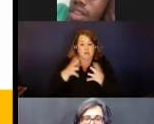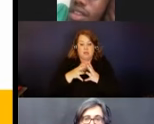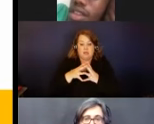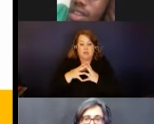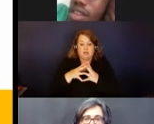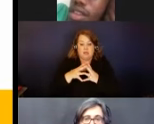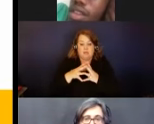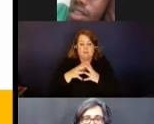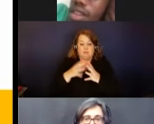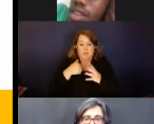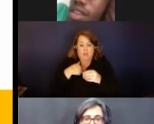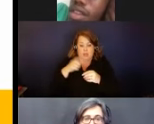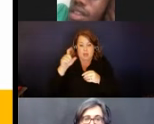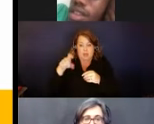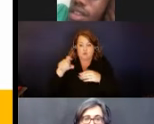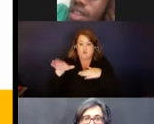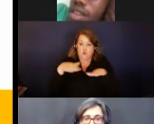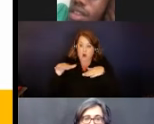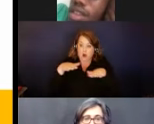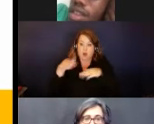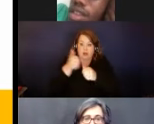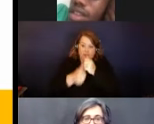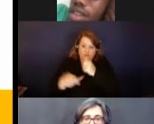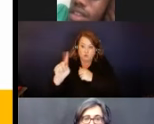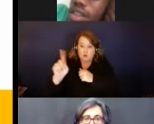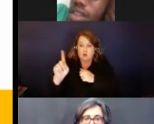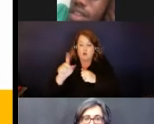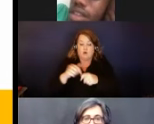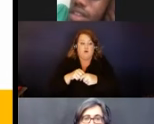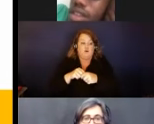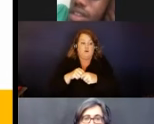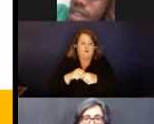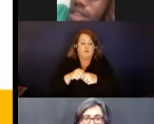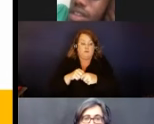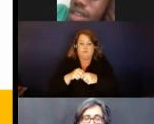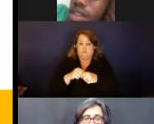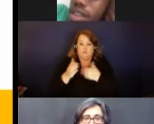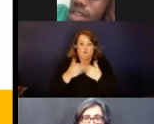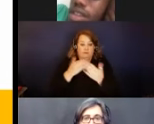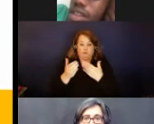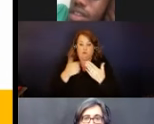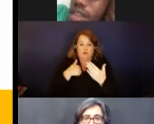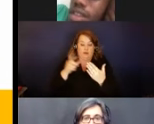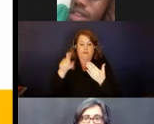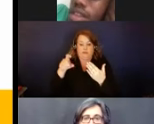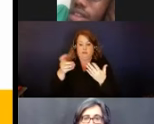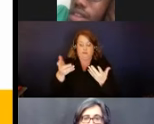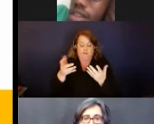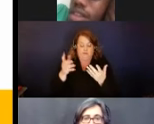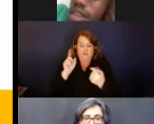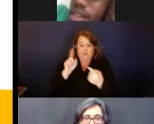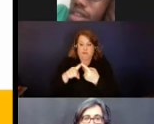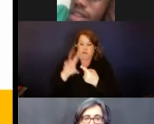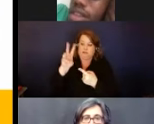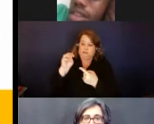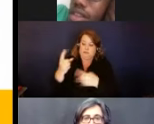I had to walk everywhere where I needed to go until the